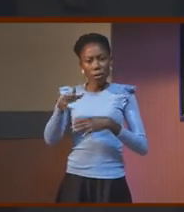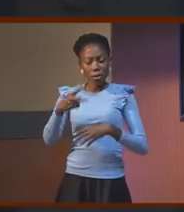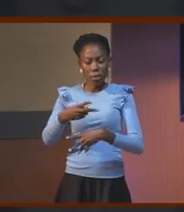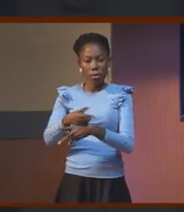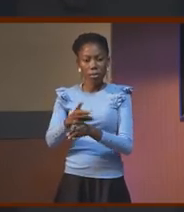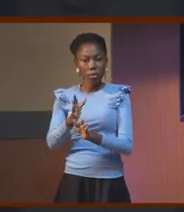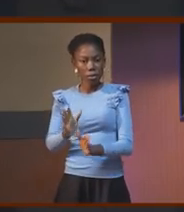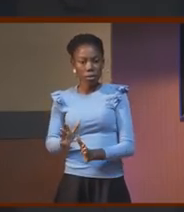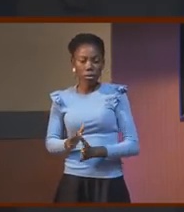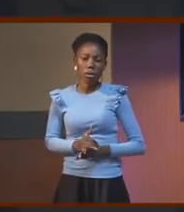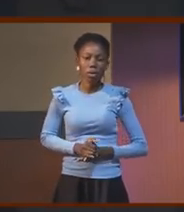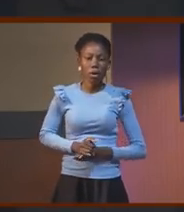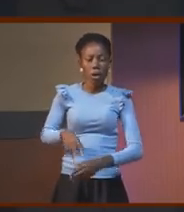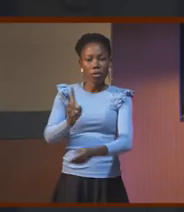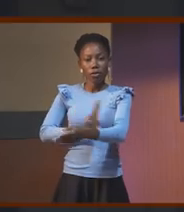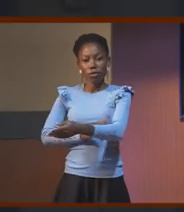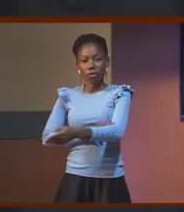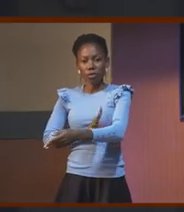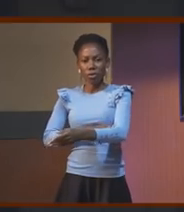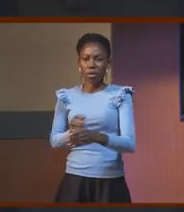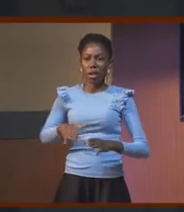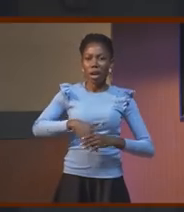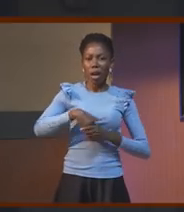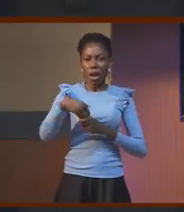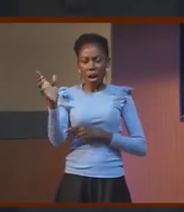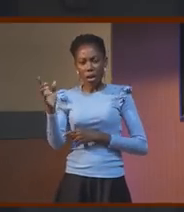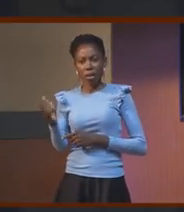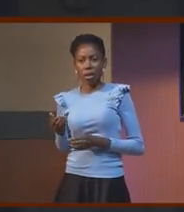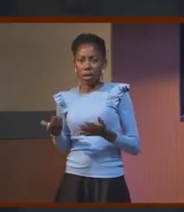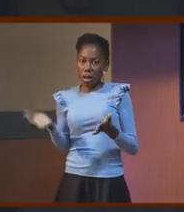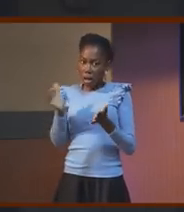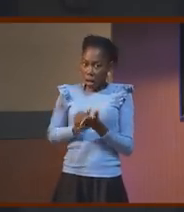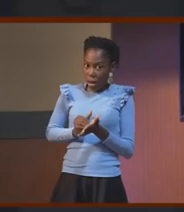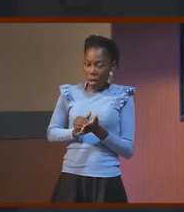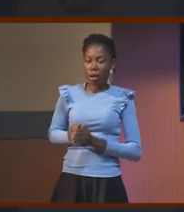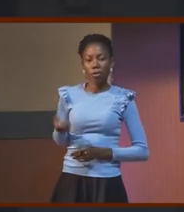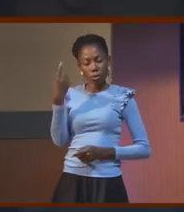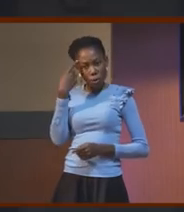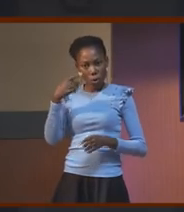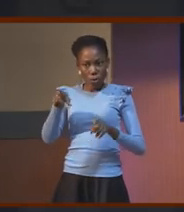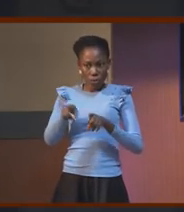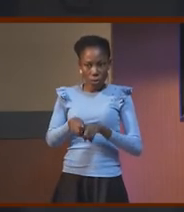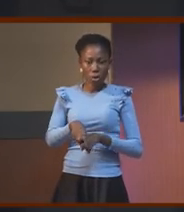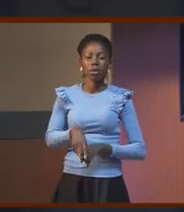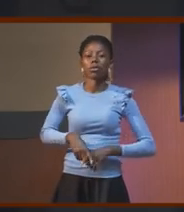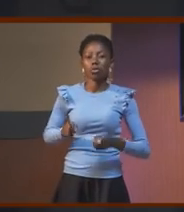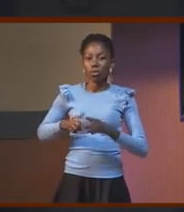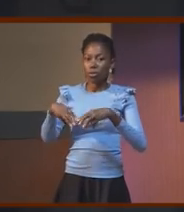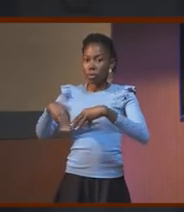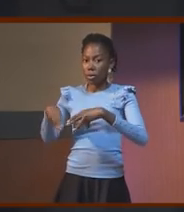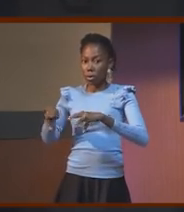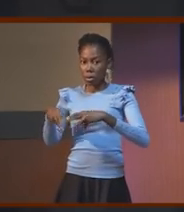production, Victor Ene went against the agreements we had and sold the film